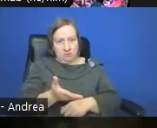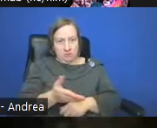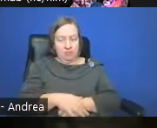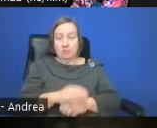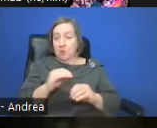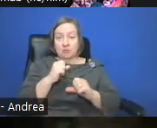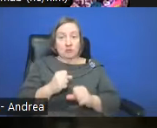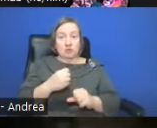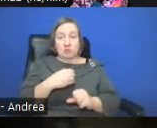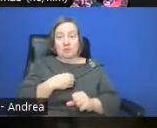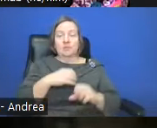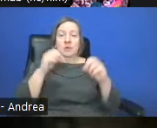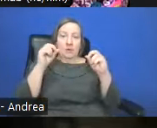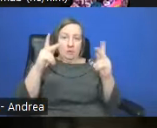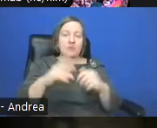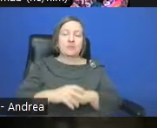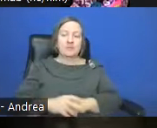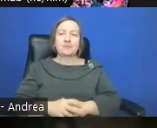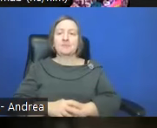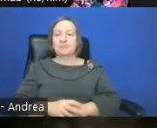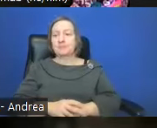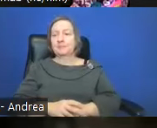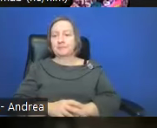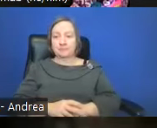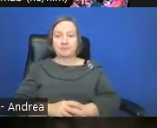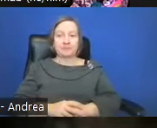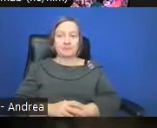No strong opposition. Okay. So